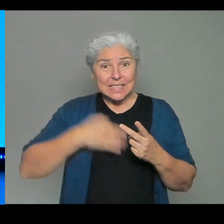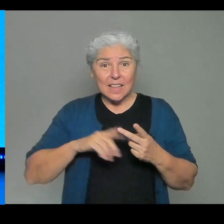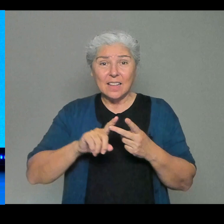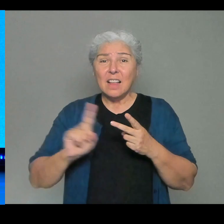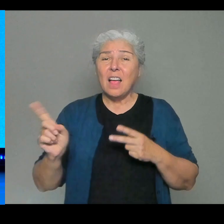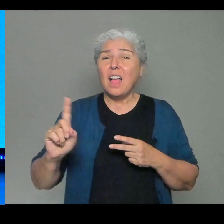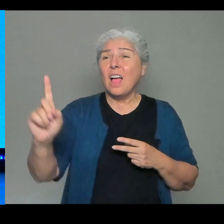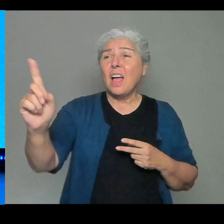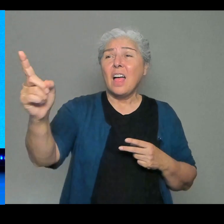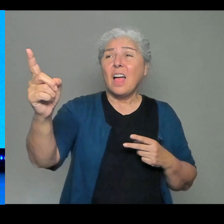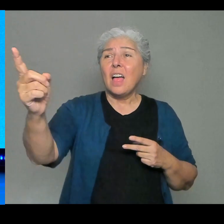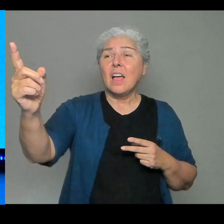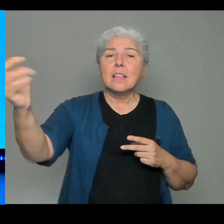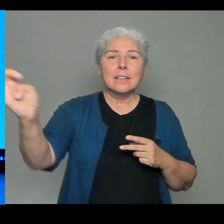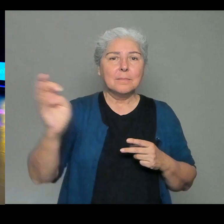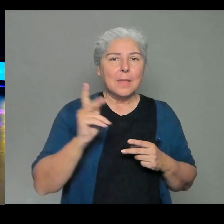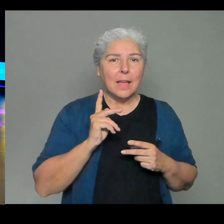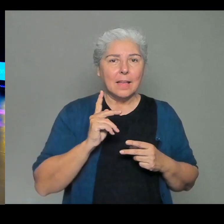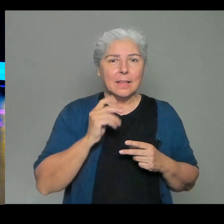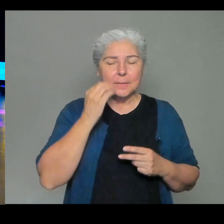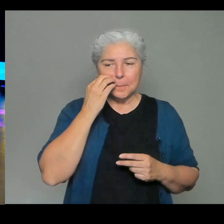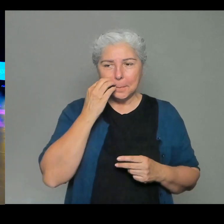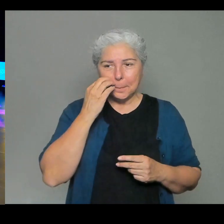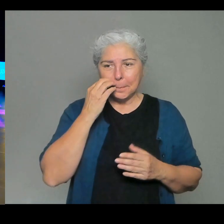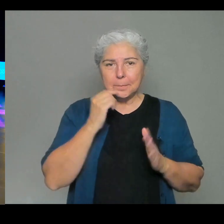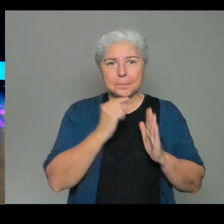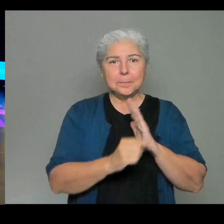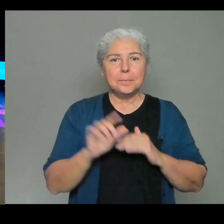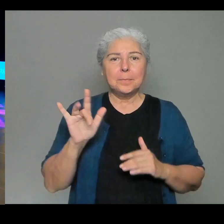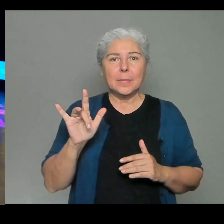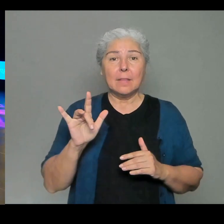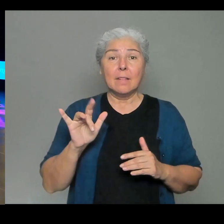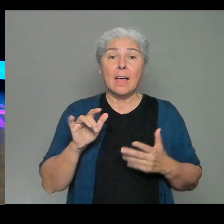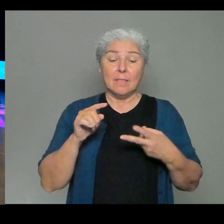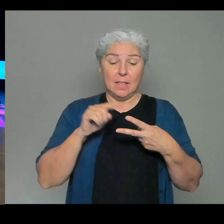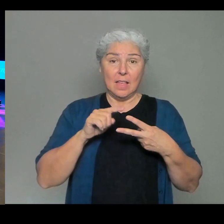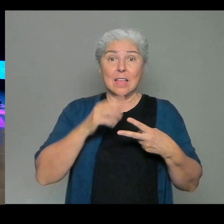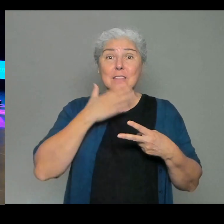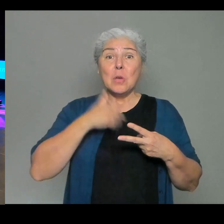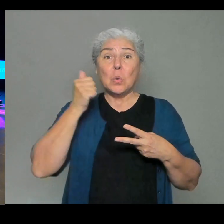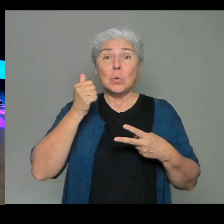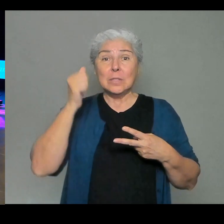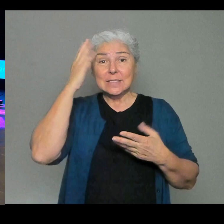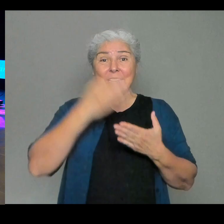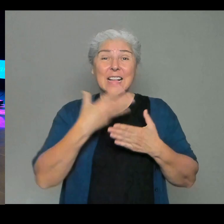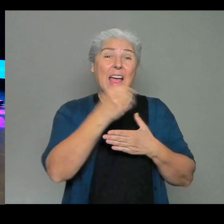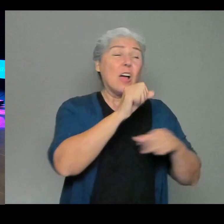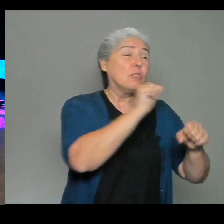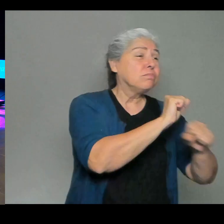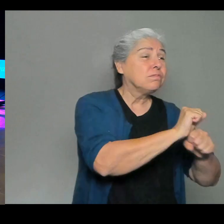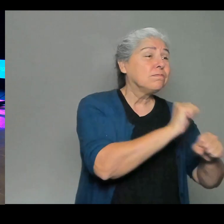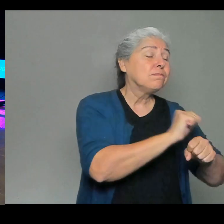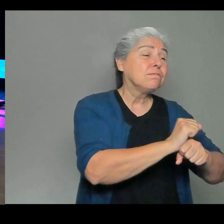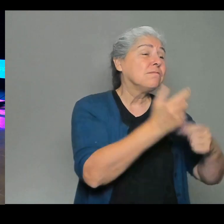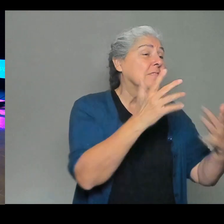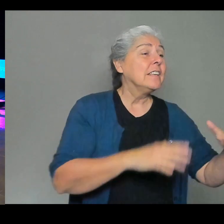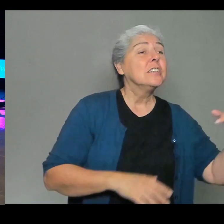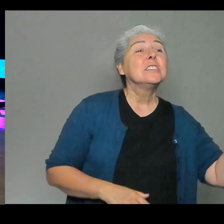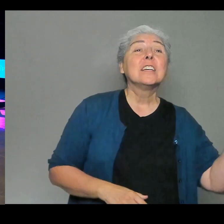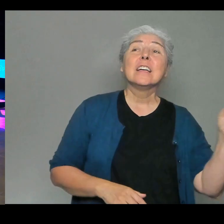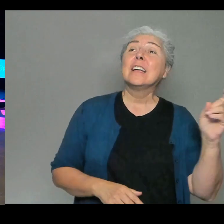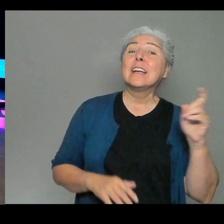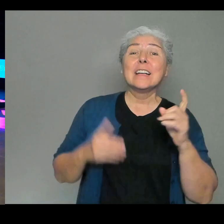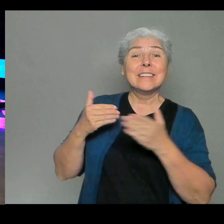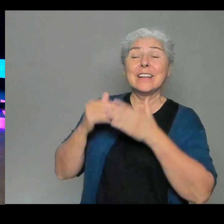strayed out, and he came back. And then it says in verse 25, his oldest son was in the field, and as he came and drew near to the